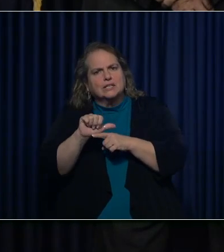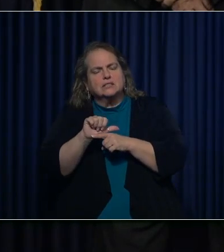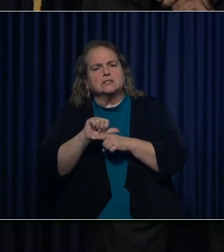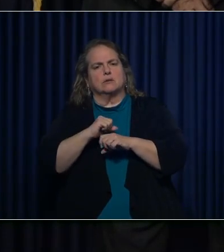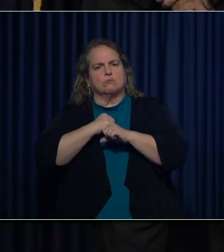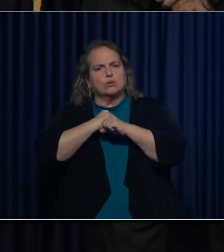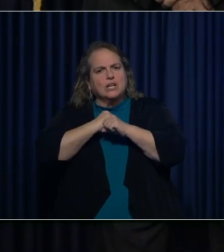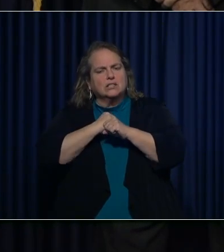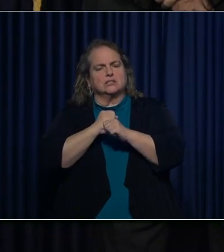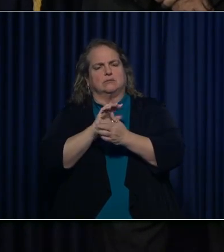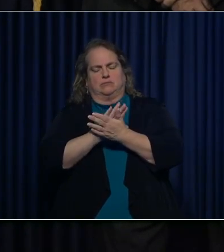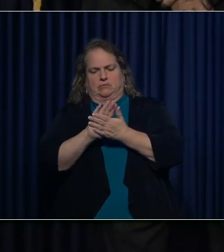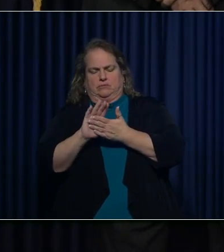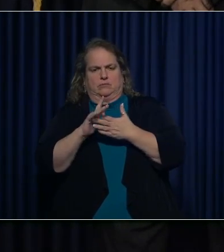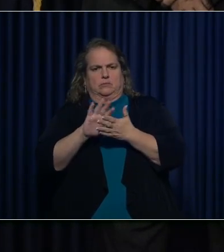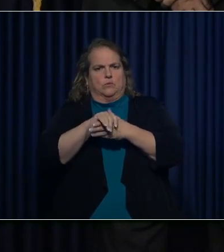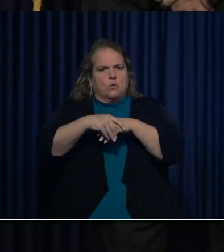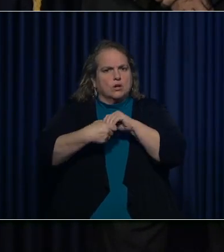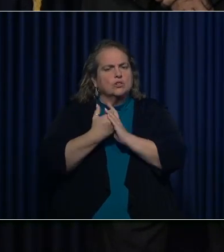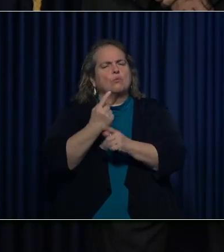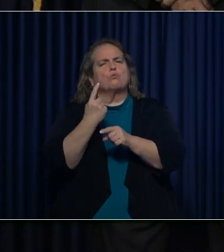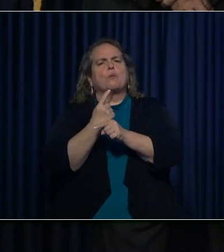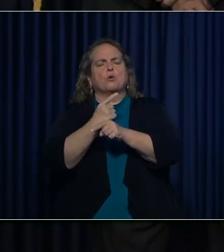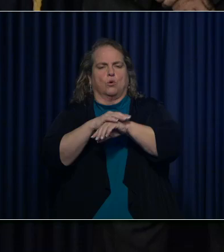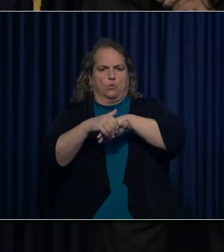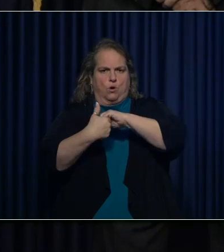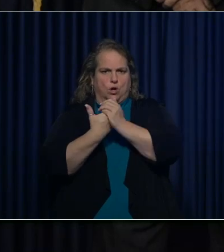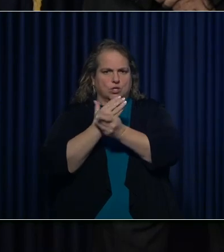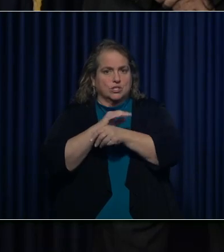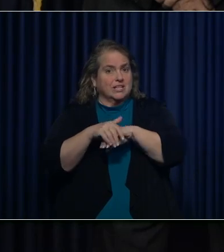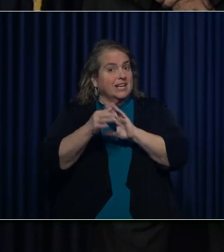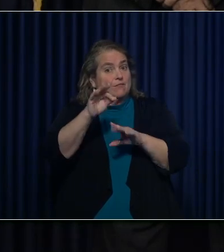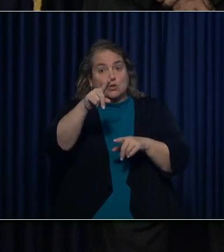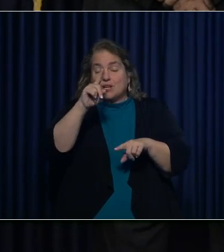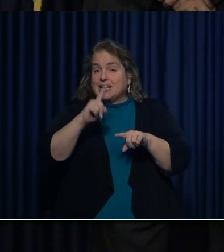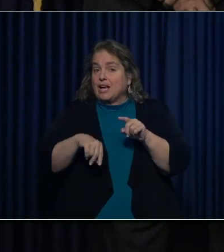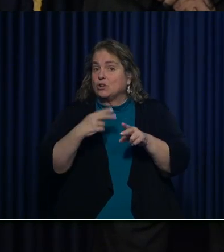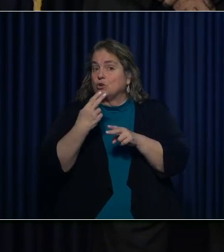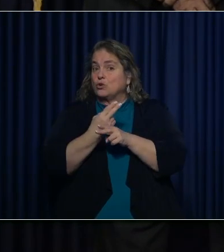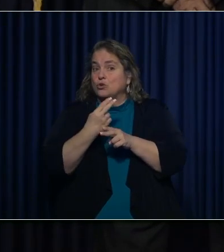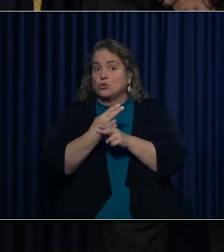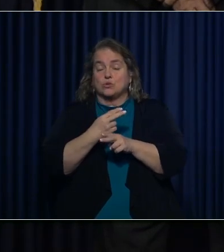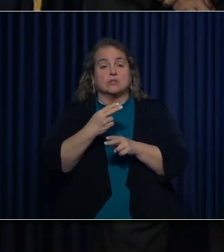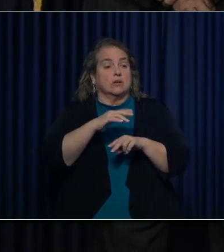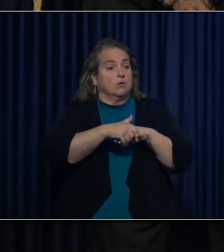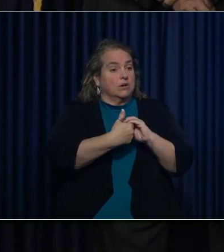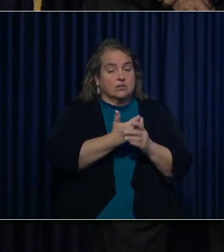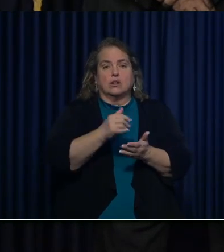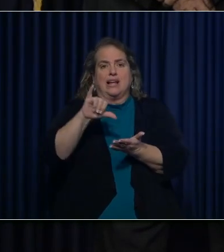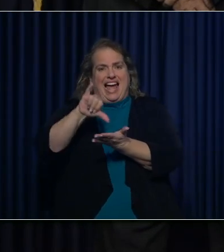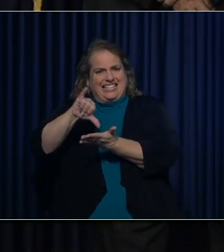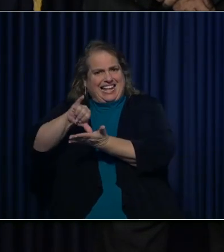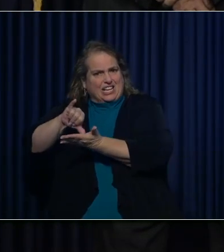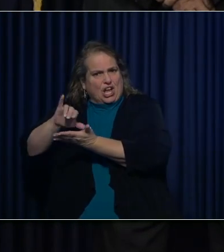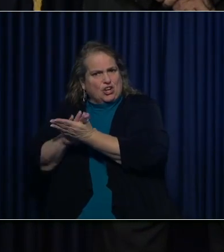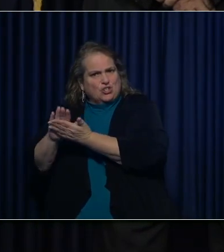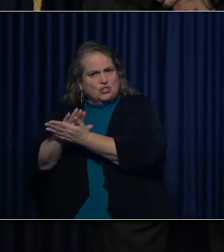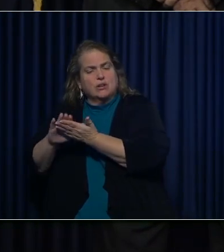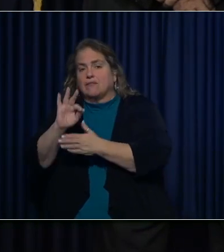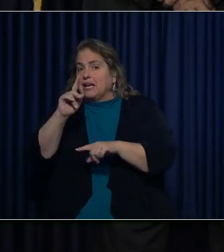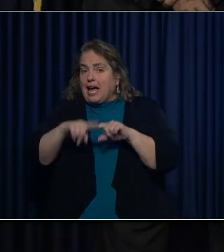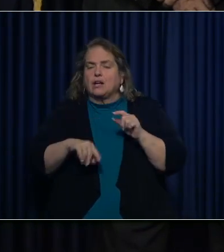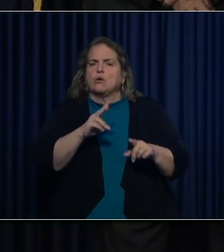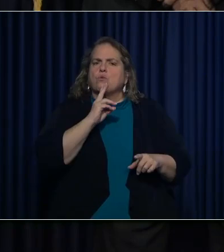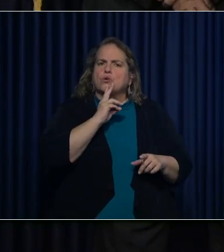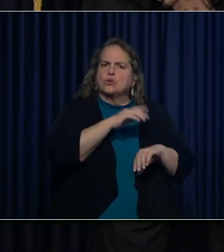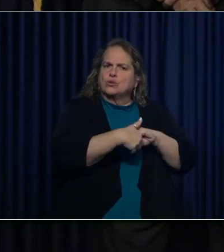protective hygiene, proper washing of hands. If you can't use hand sanitizer, if you can't use water. If you're sick, please